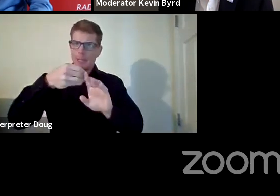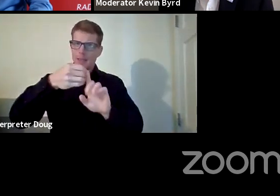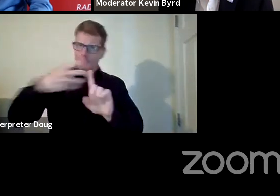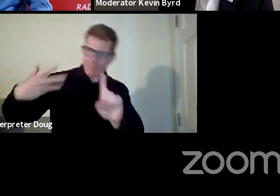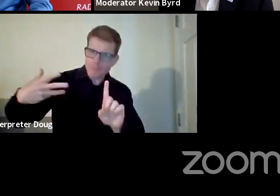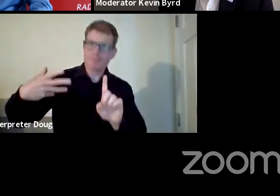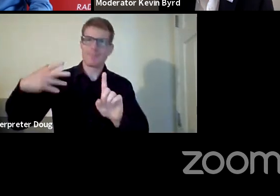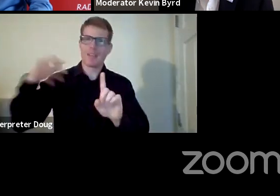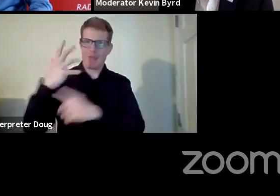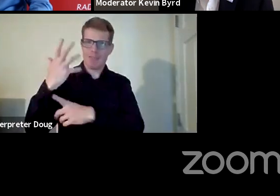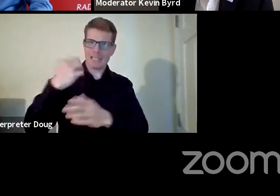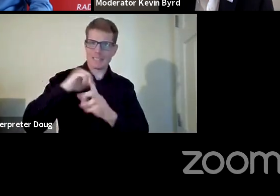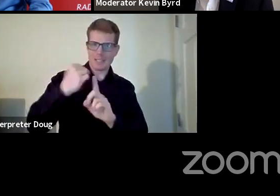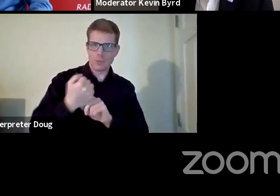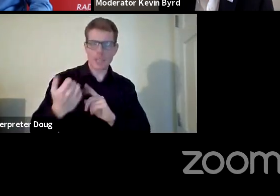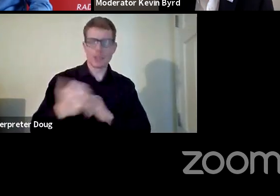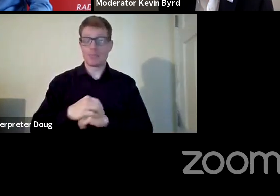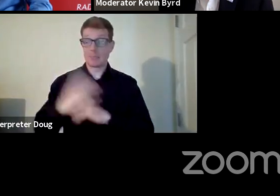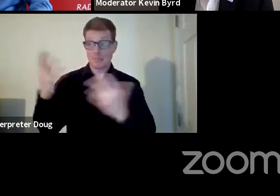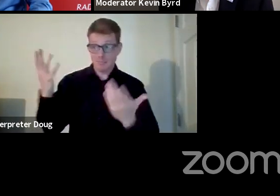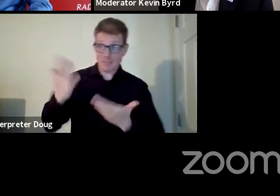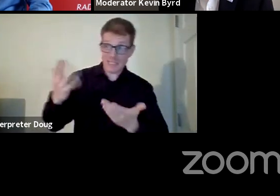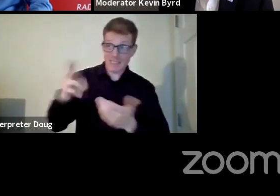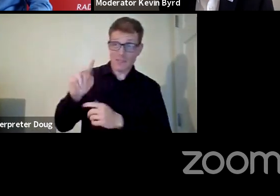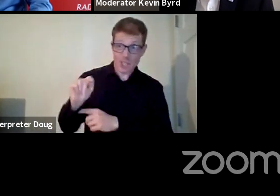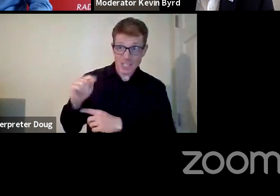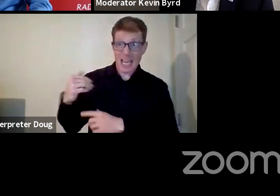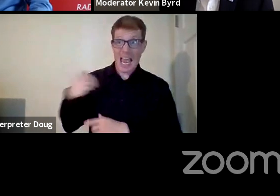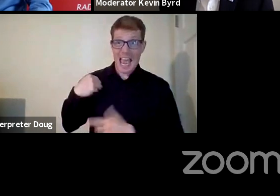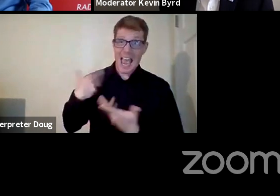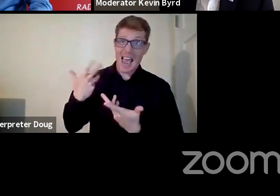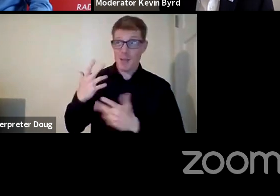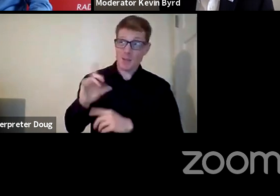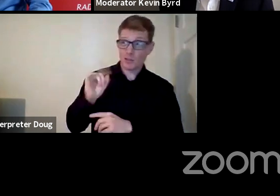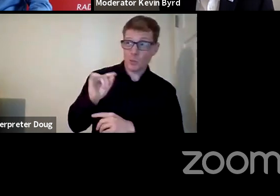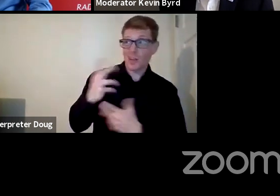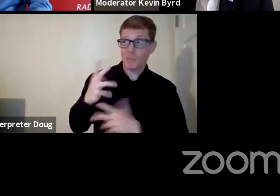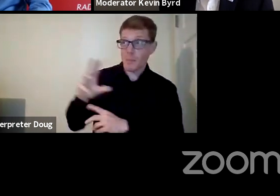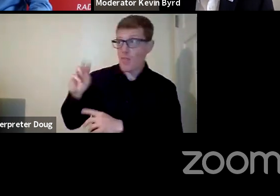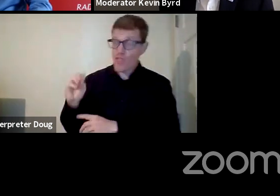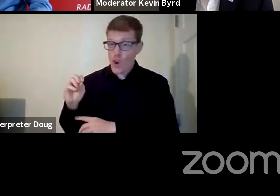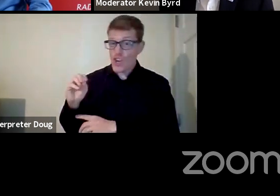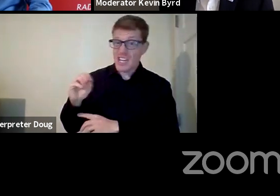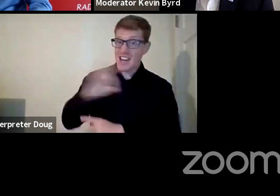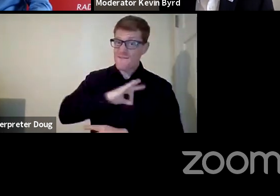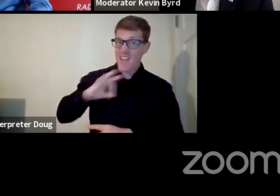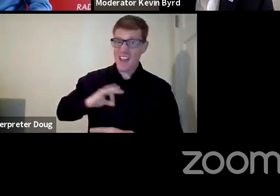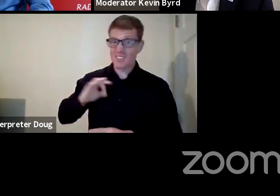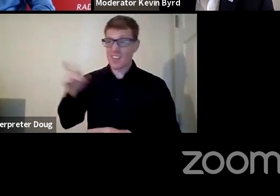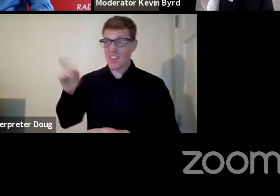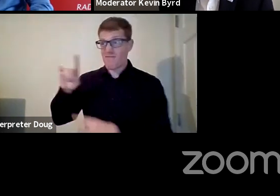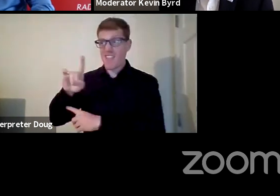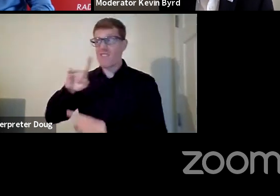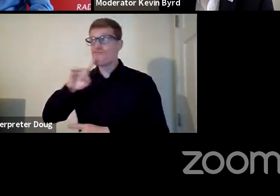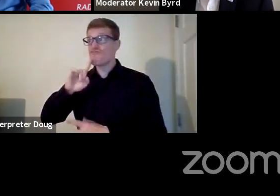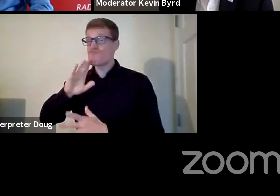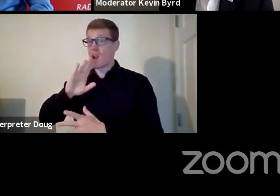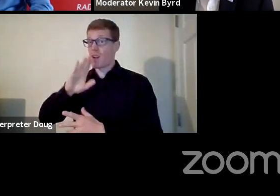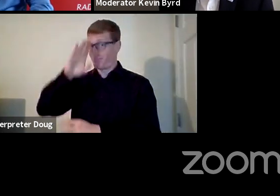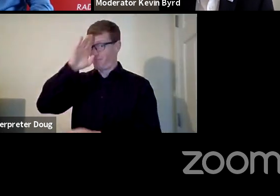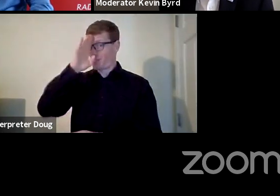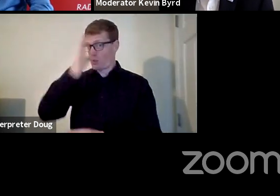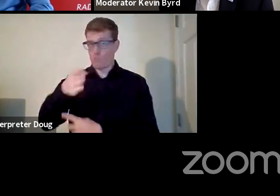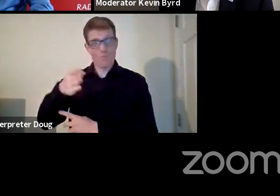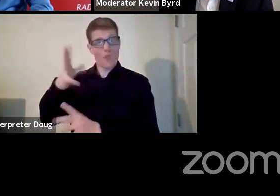Tech campuses that have been directly involved in consulting and in providing their expertise to VDH and to